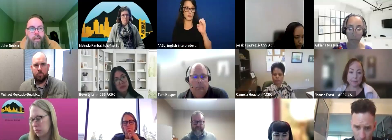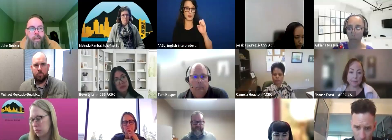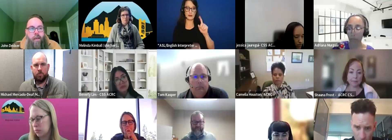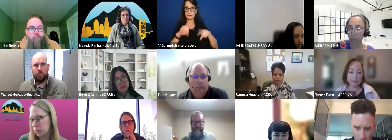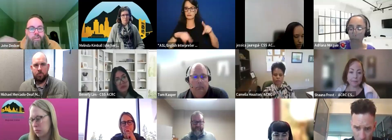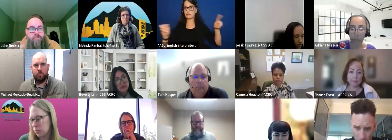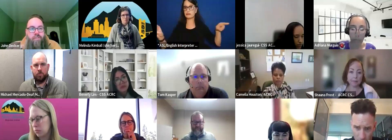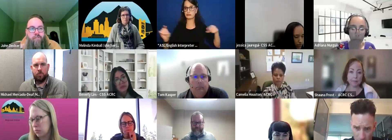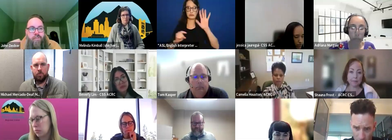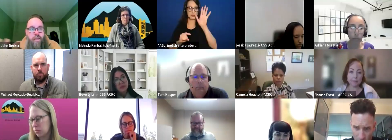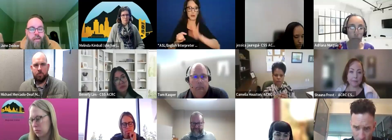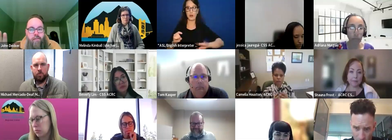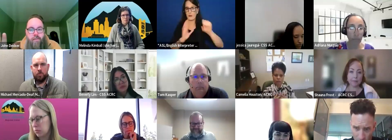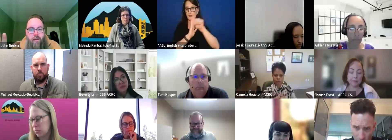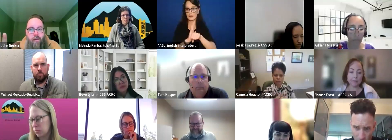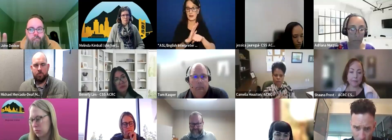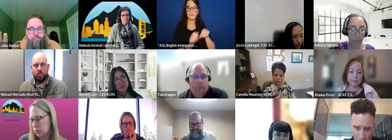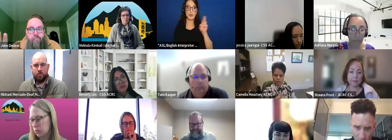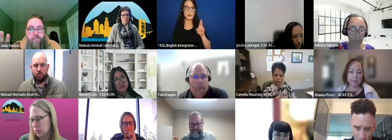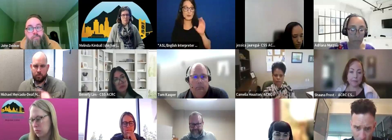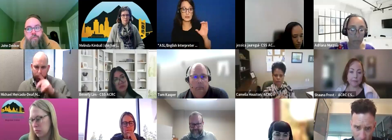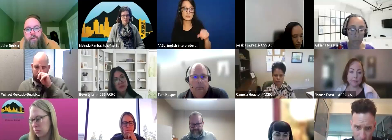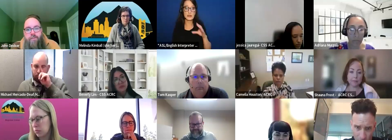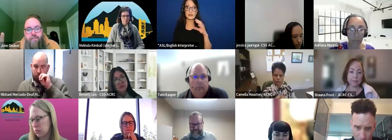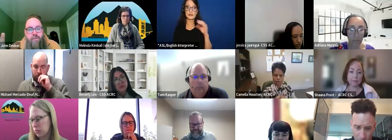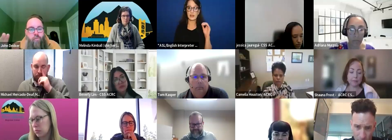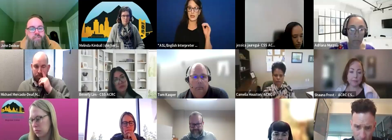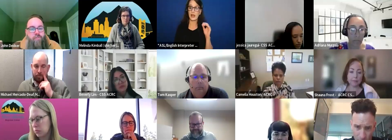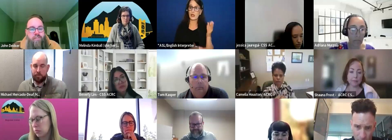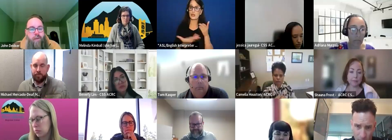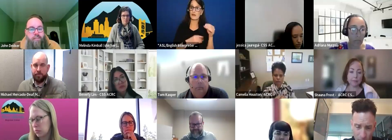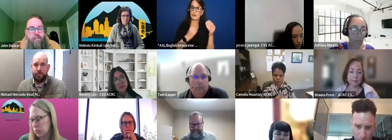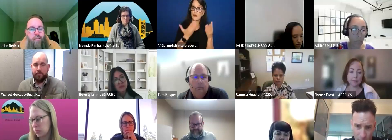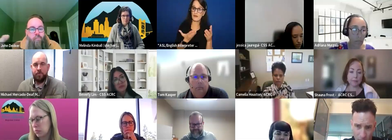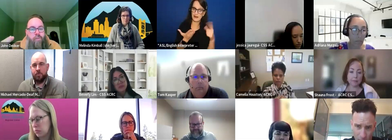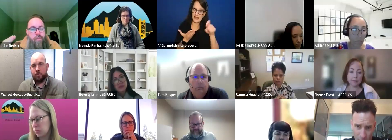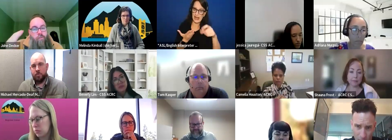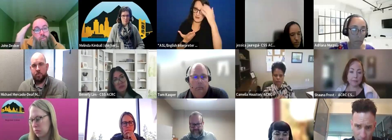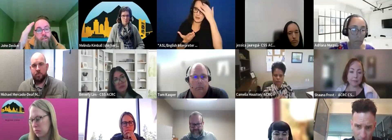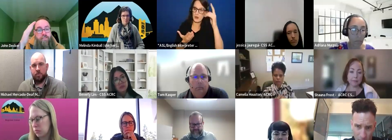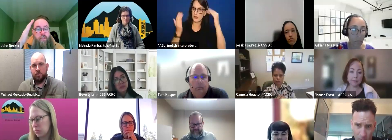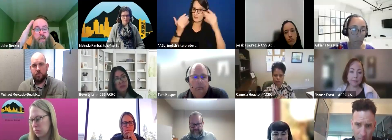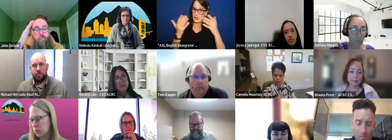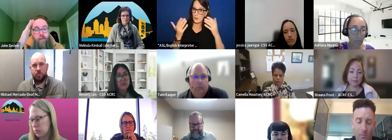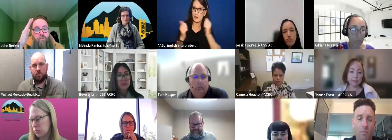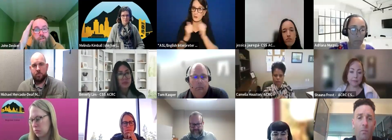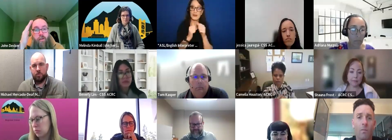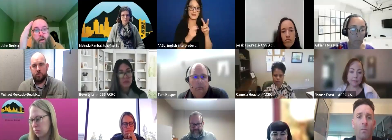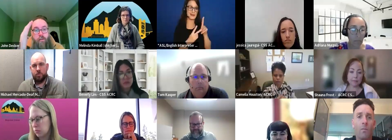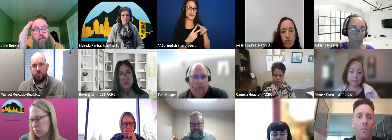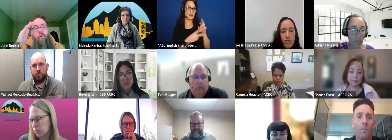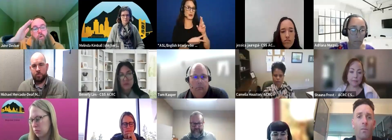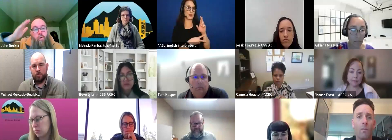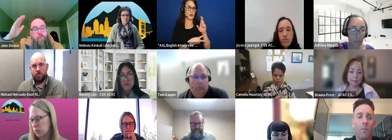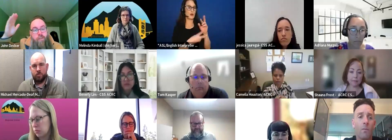statewide, and regional centers and service providers need to know what to expect with either the rate study happening on